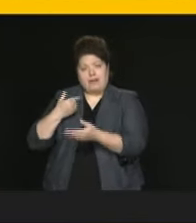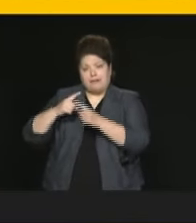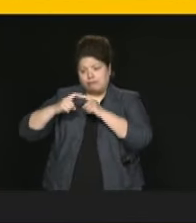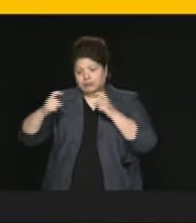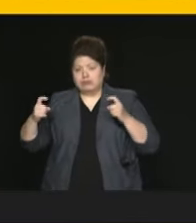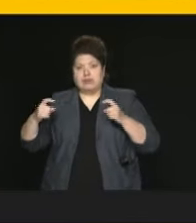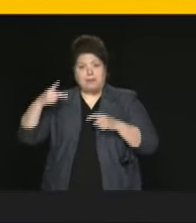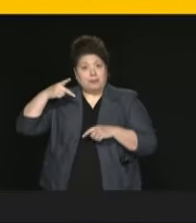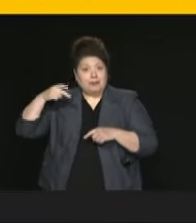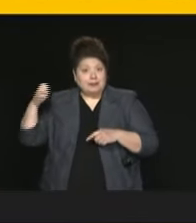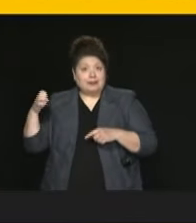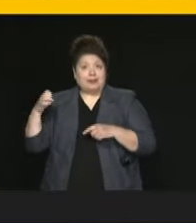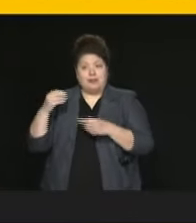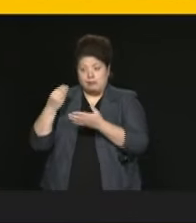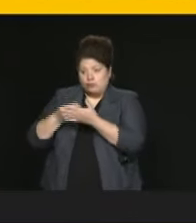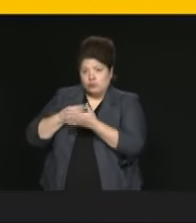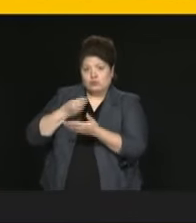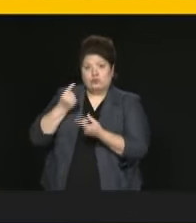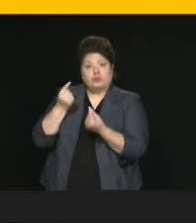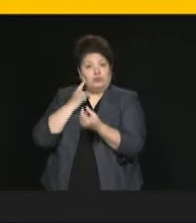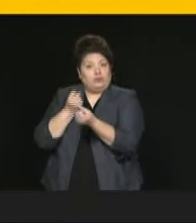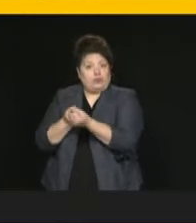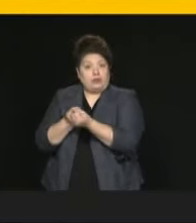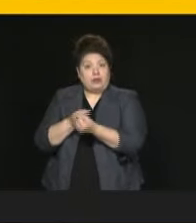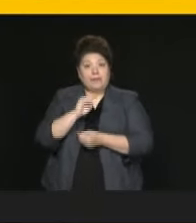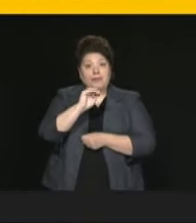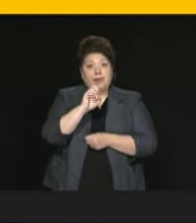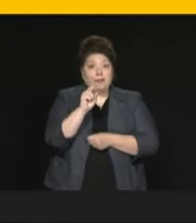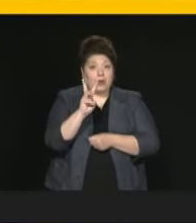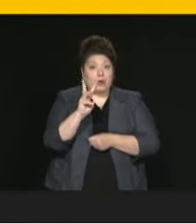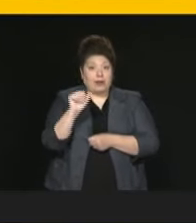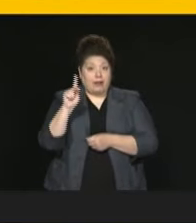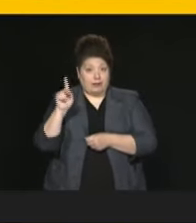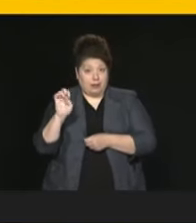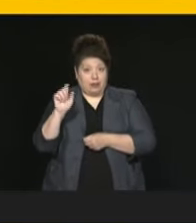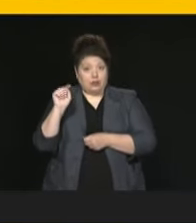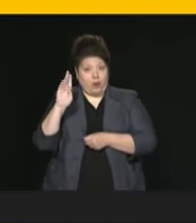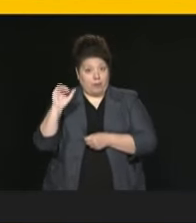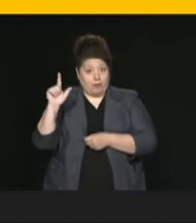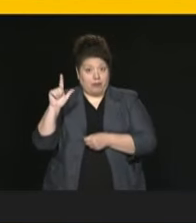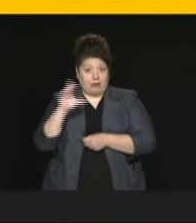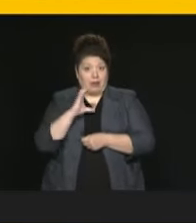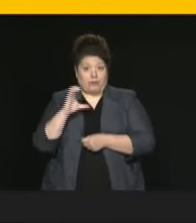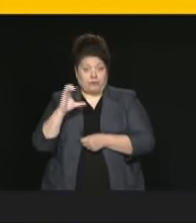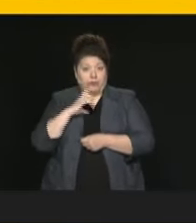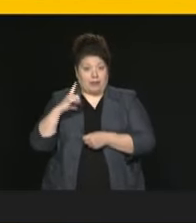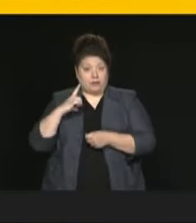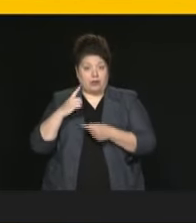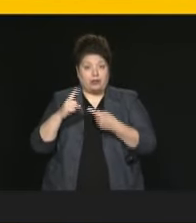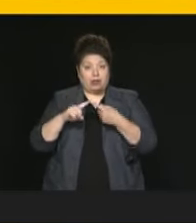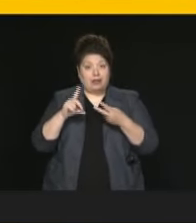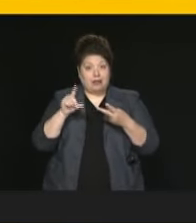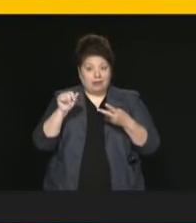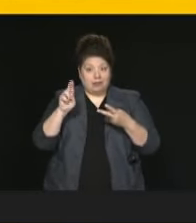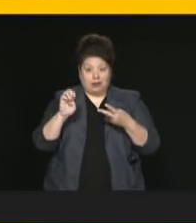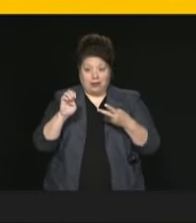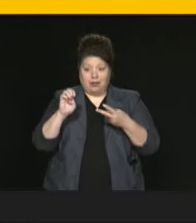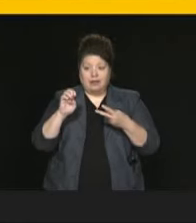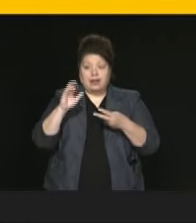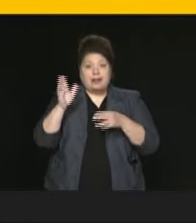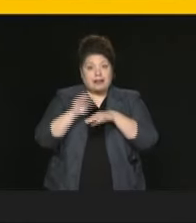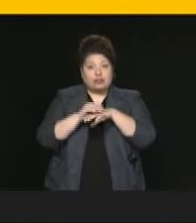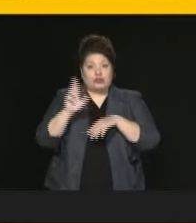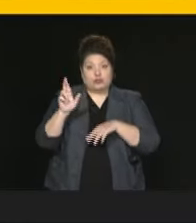Lake Tribal Council, the communities of Clearwater River Dene Nation and English River Nation, and the Métis Nation of